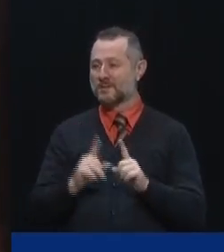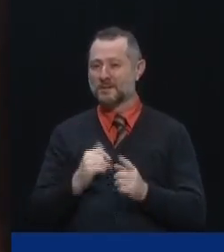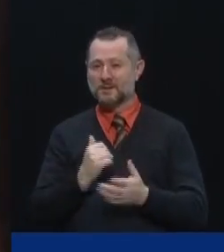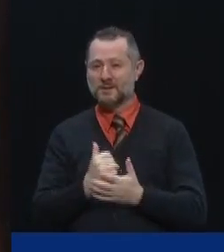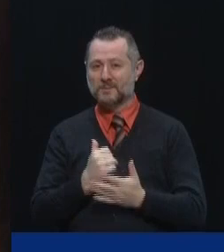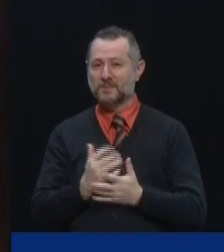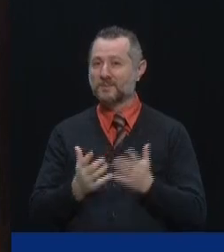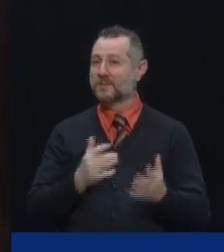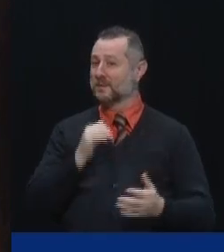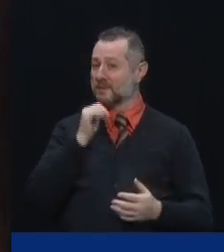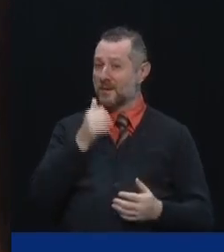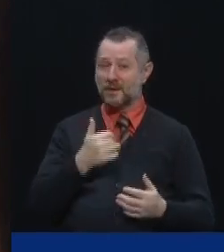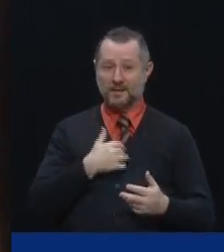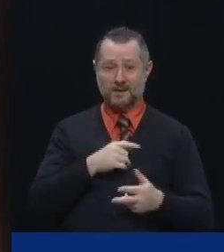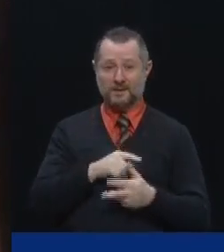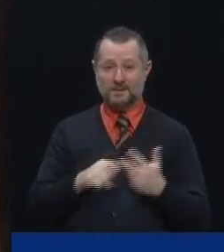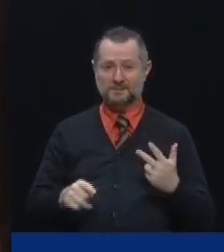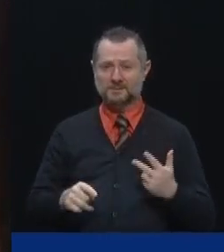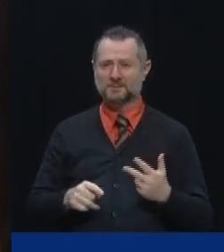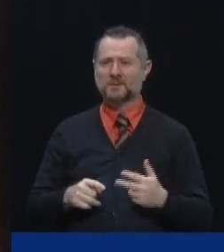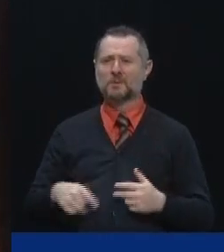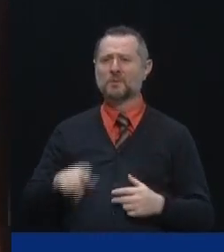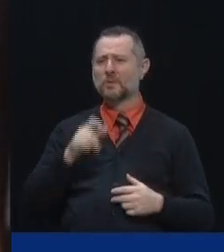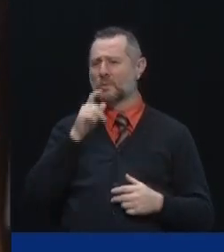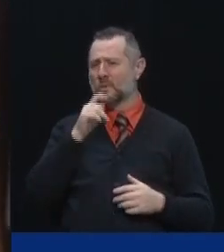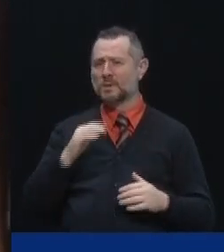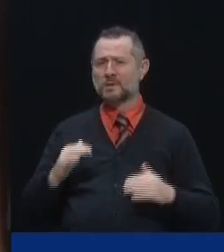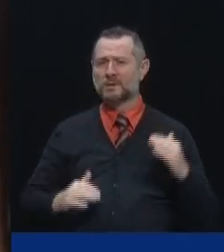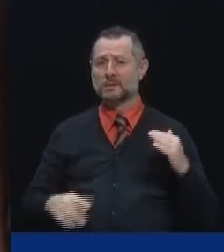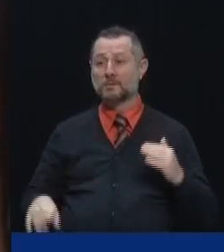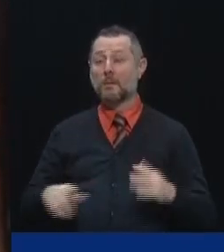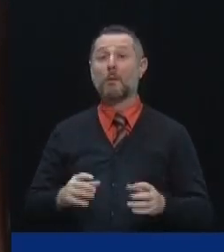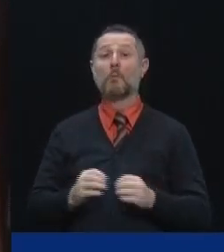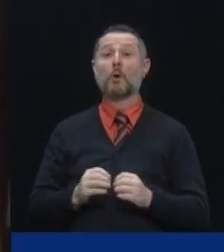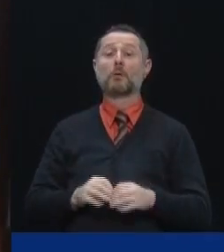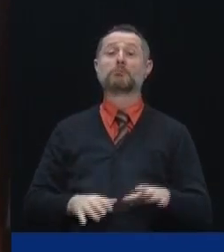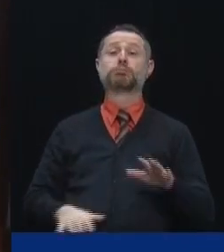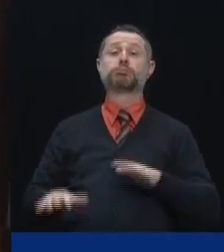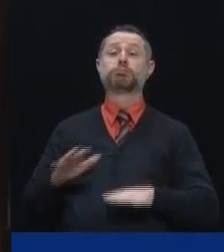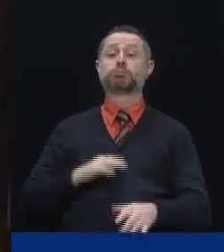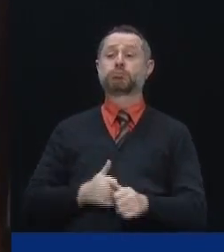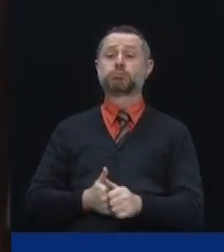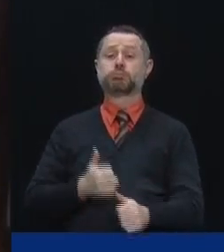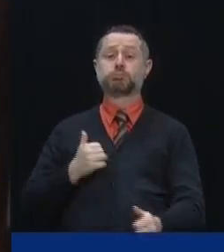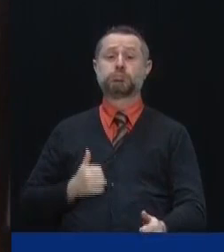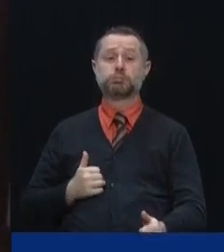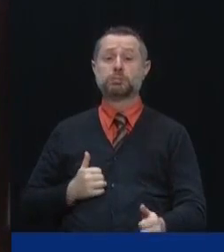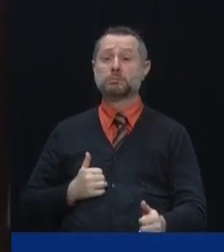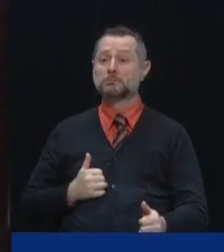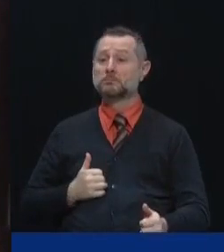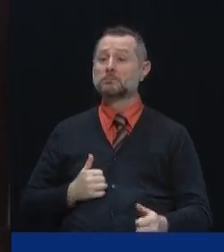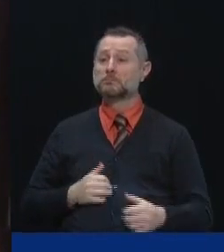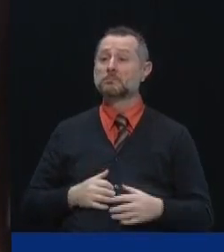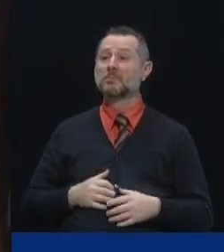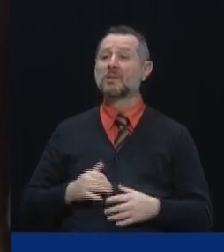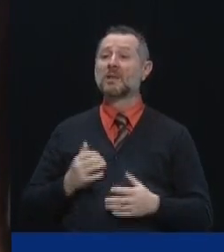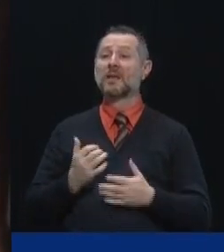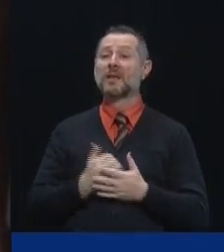left behind at 100 miles an hour, the speed of the internet. worst income